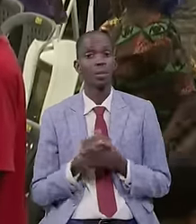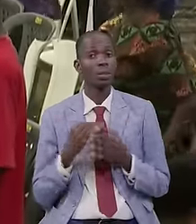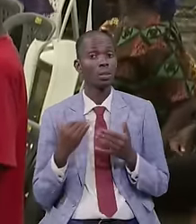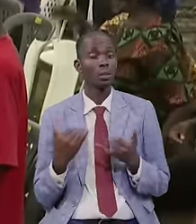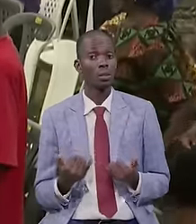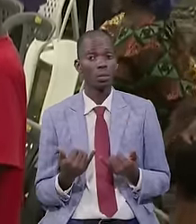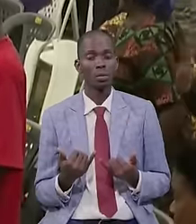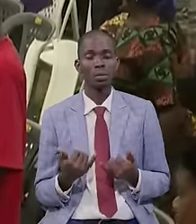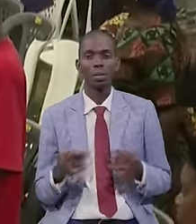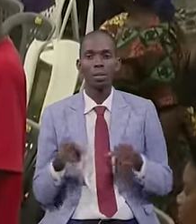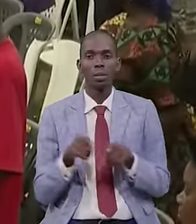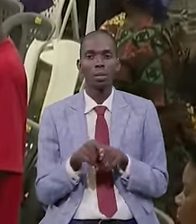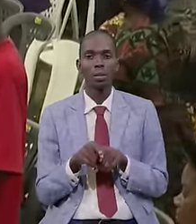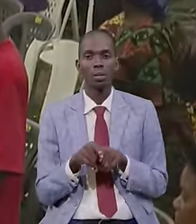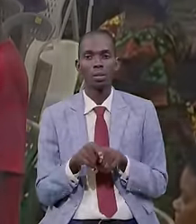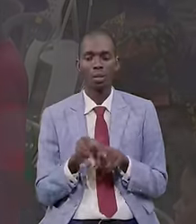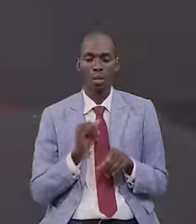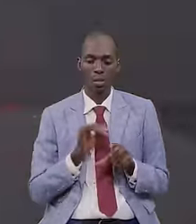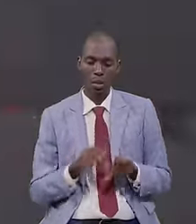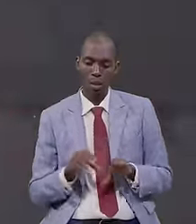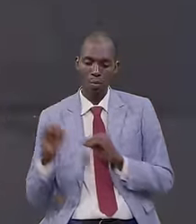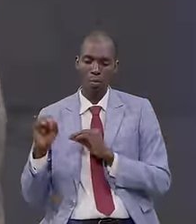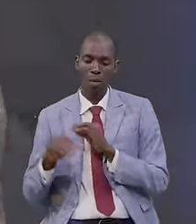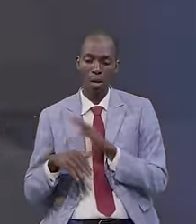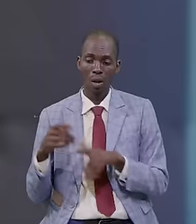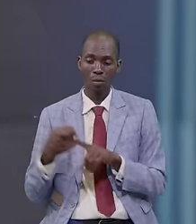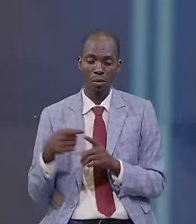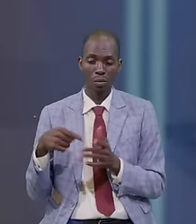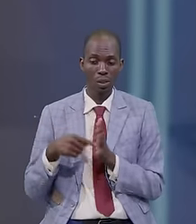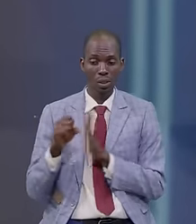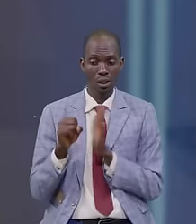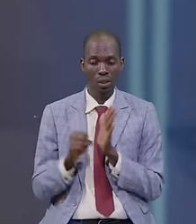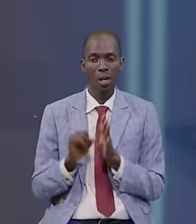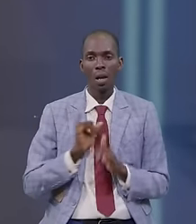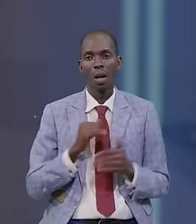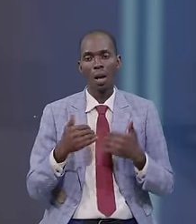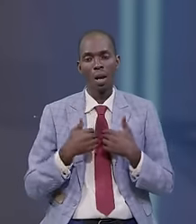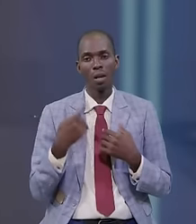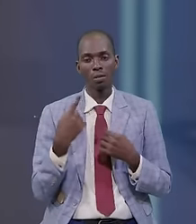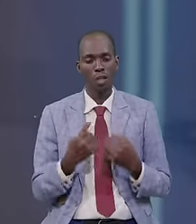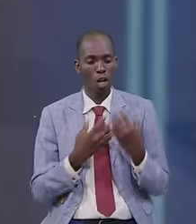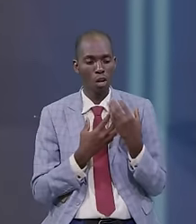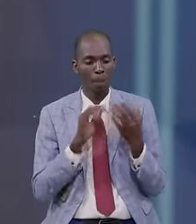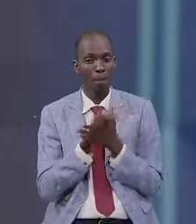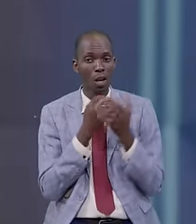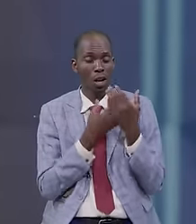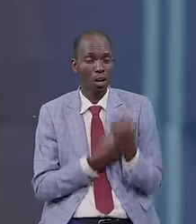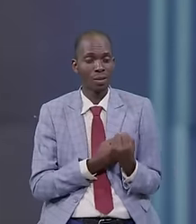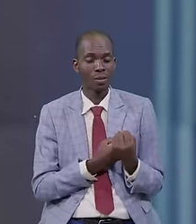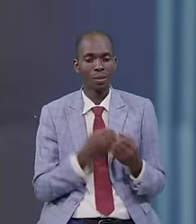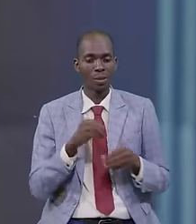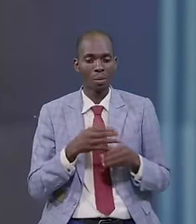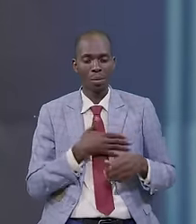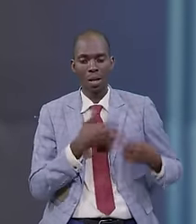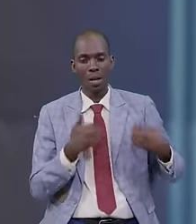as I leave Delta, I have the confidence in my heart. I'm leaving multitudes